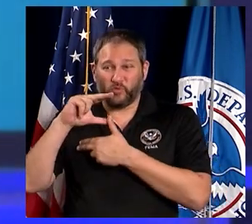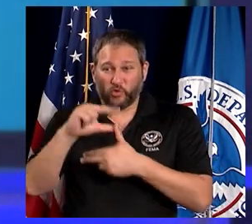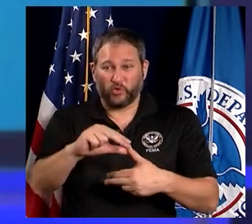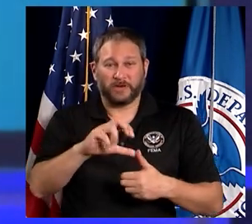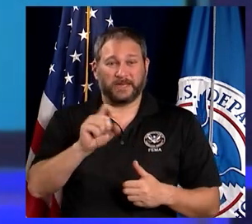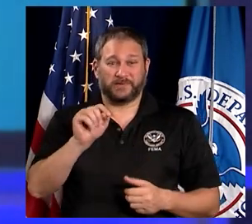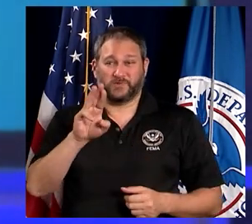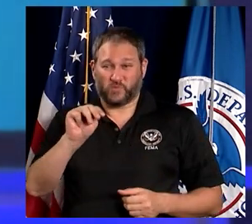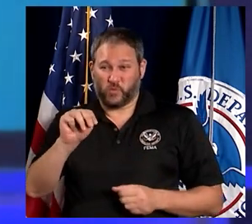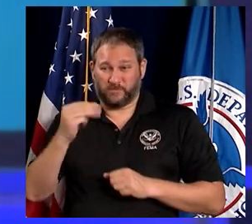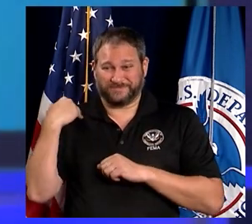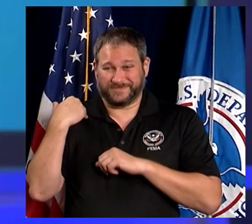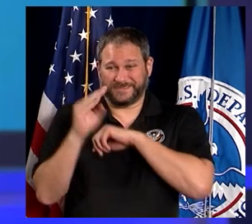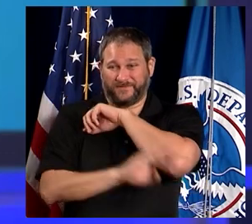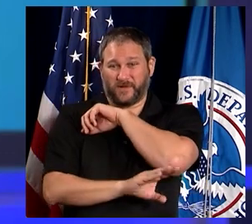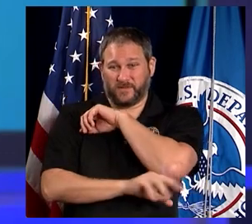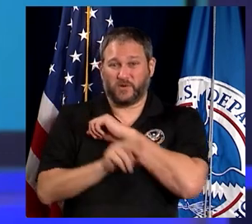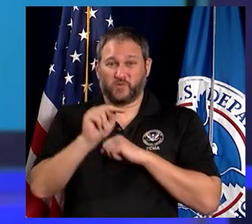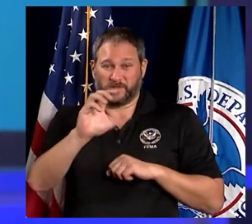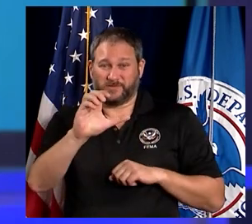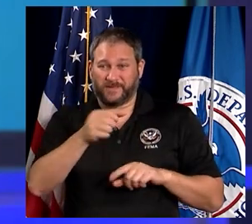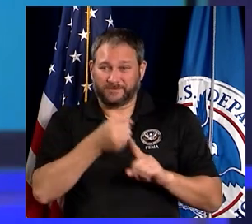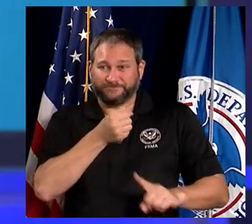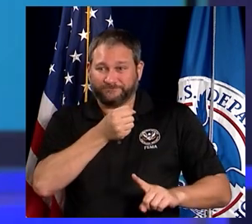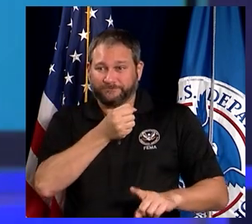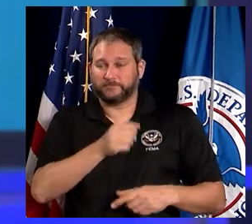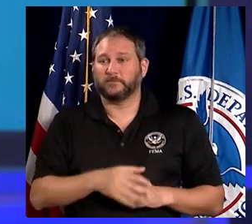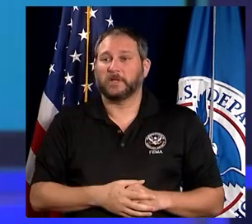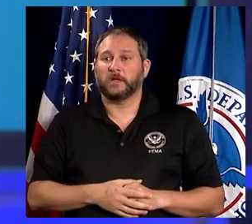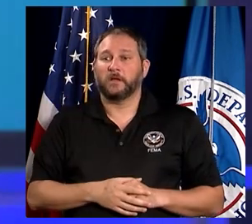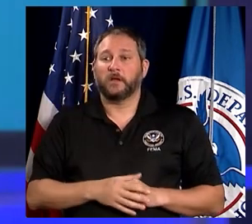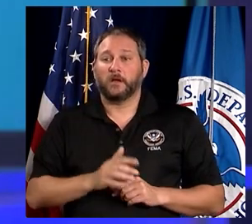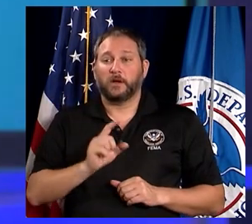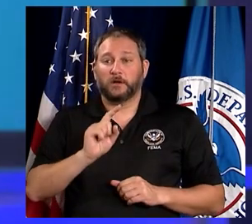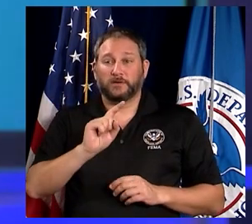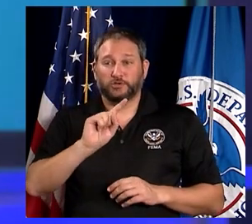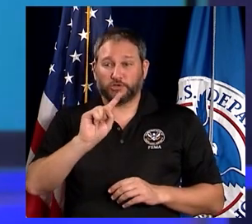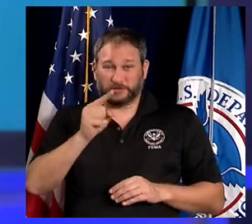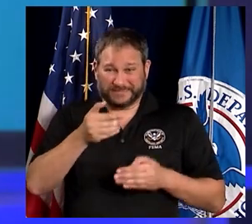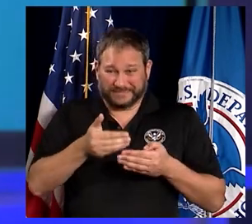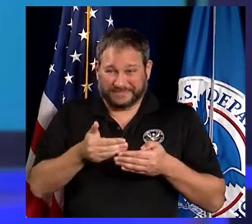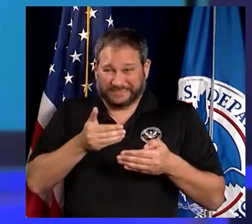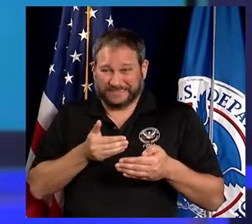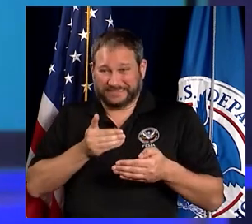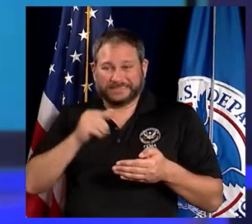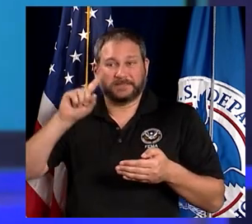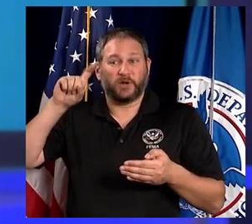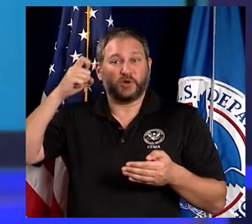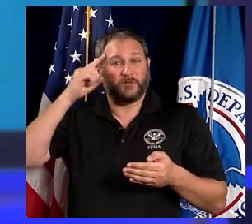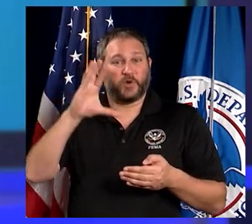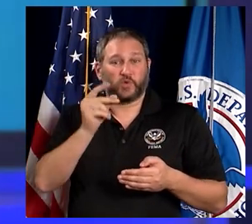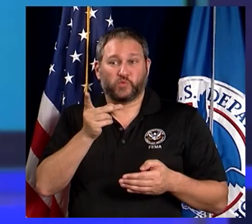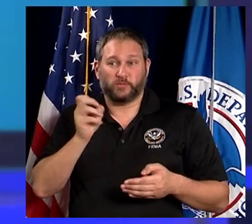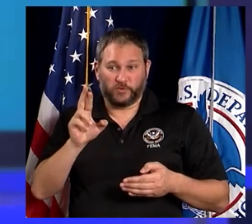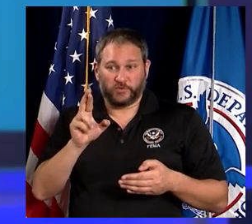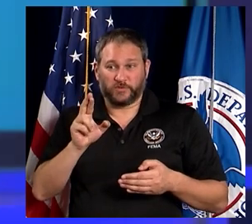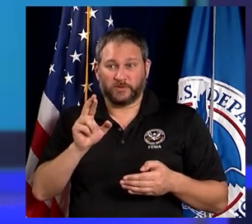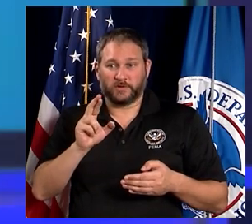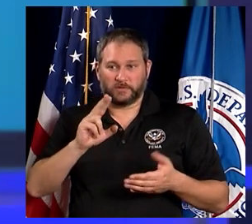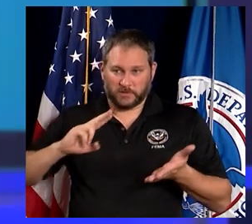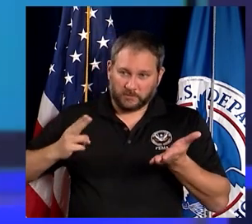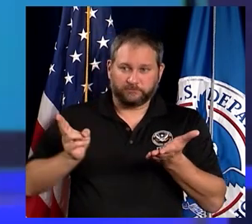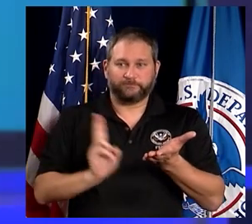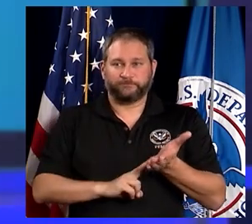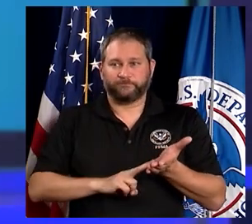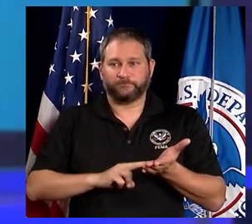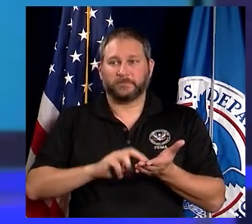fall in North Carolina, just on the heels of those, Governor Cooper signed an executive order that dealt with climate mitigation, but also climate resilience.